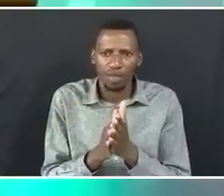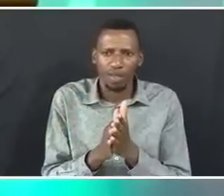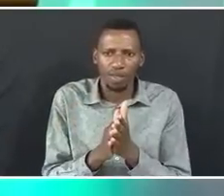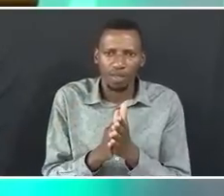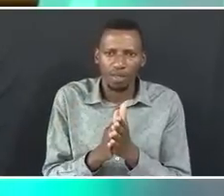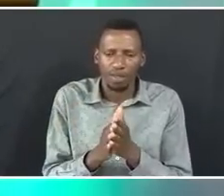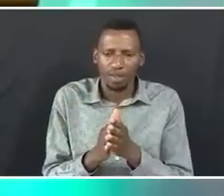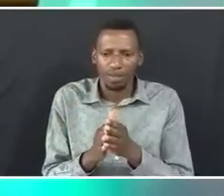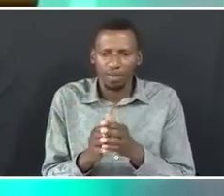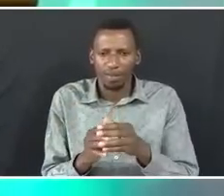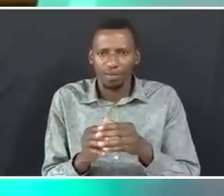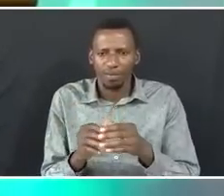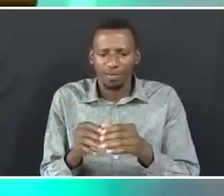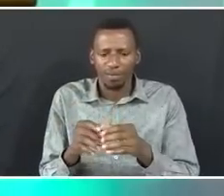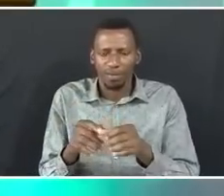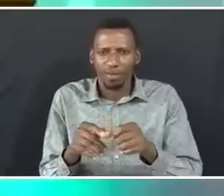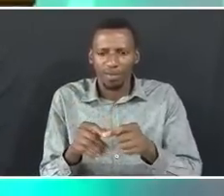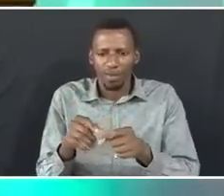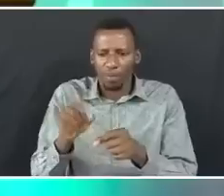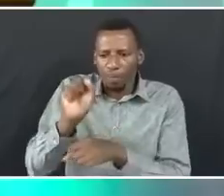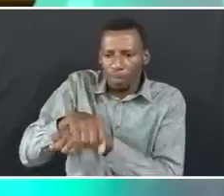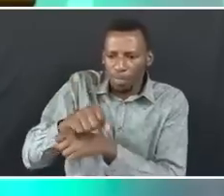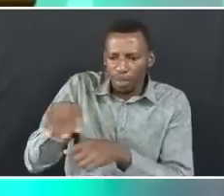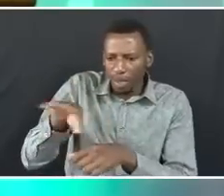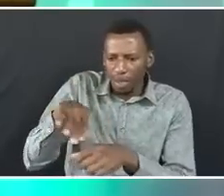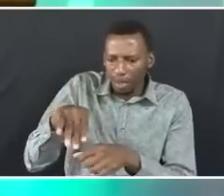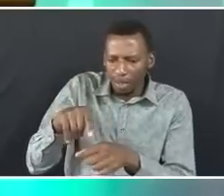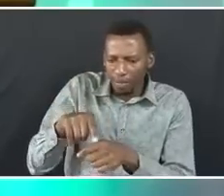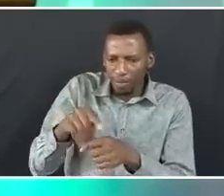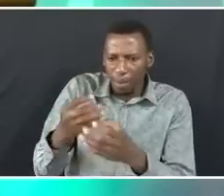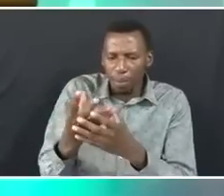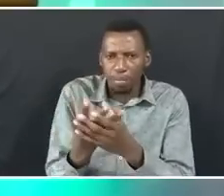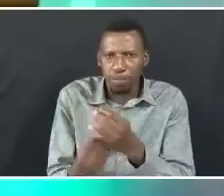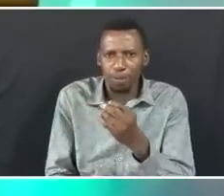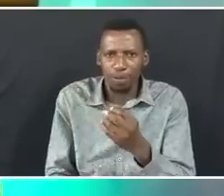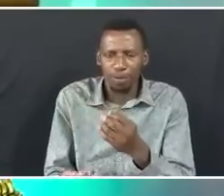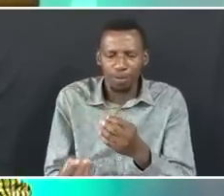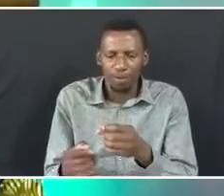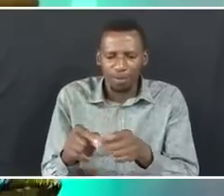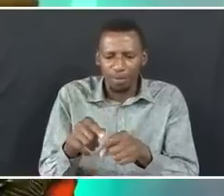anal infections, in the name of